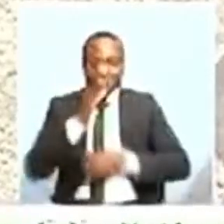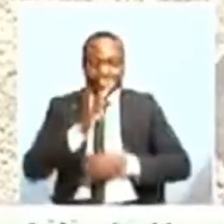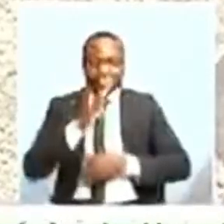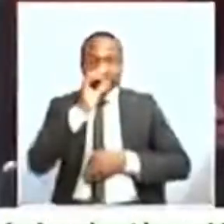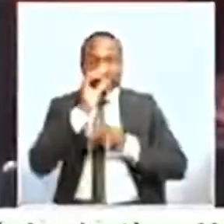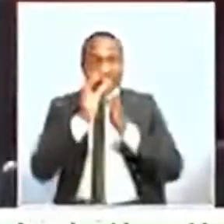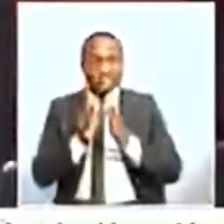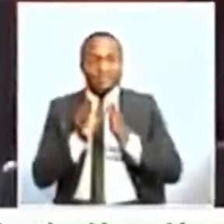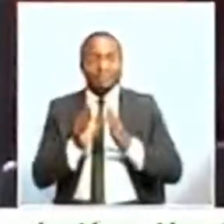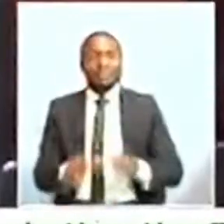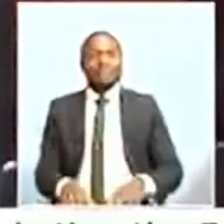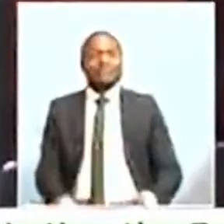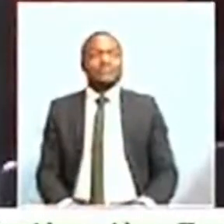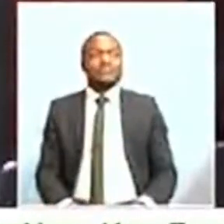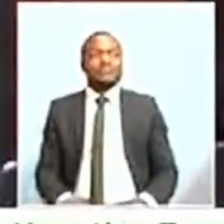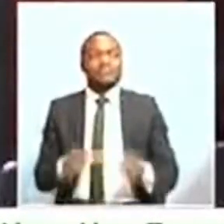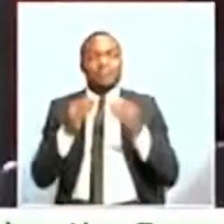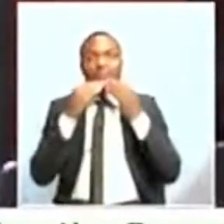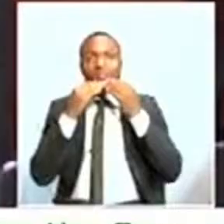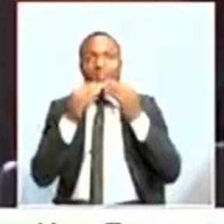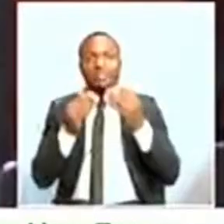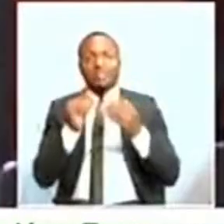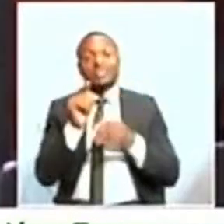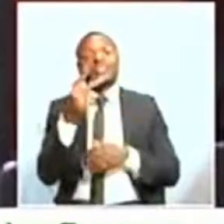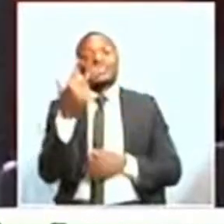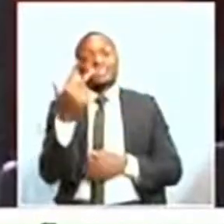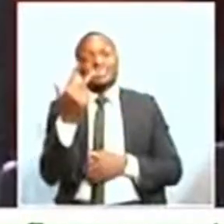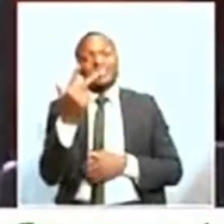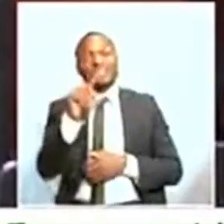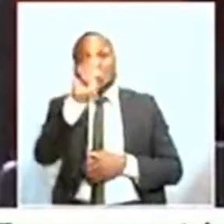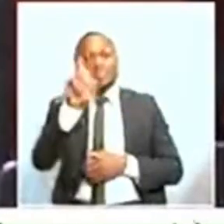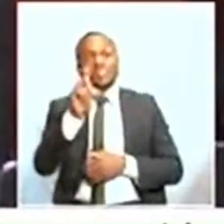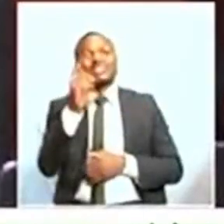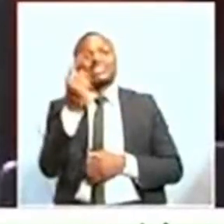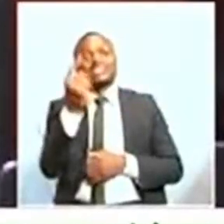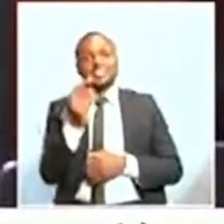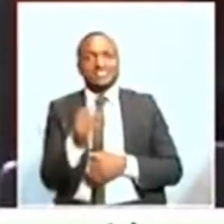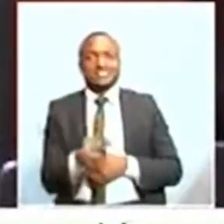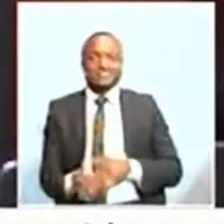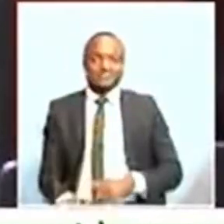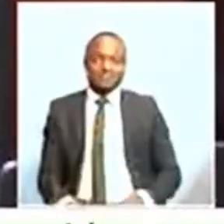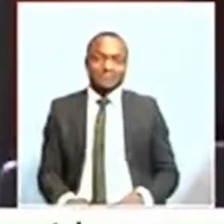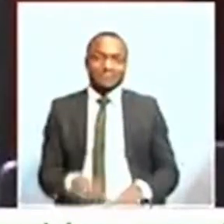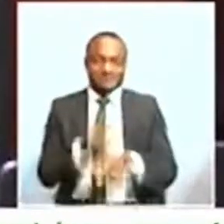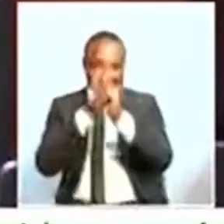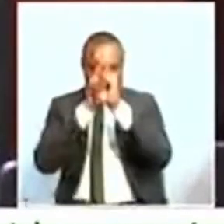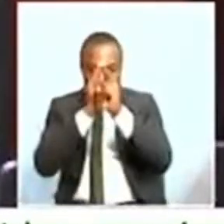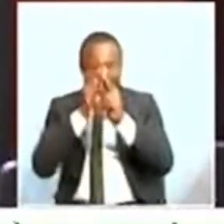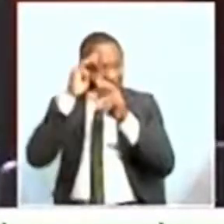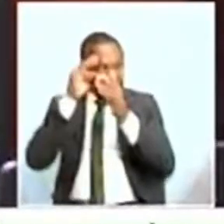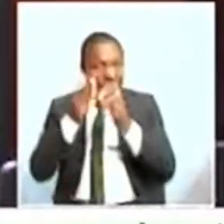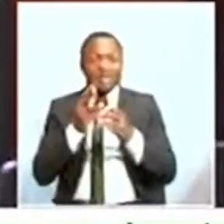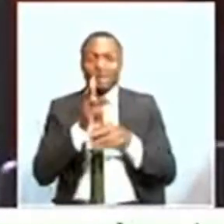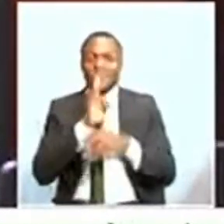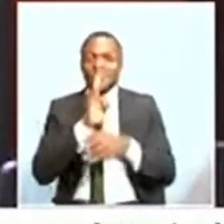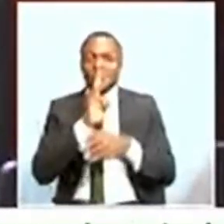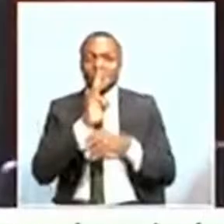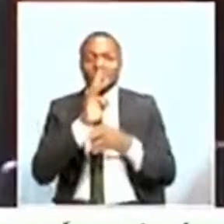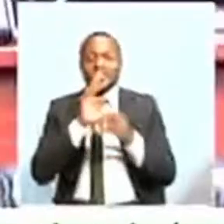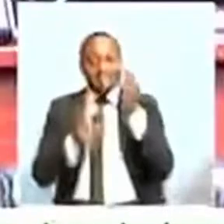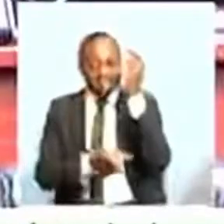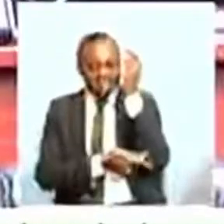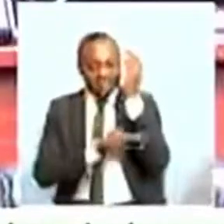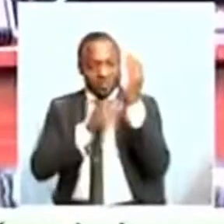Speaker. Thank you very much. That's 3 in 1. The Honorable Minister of Water Development and